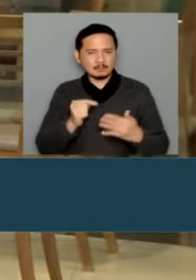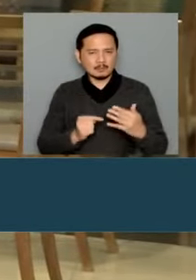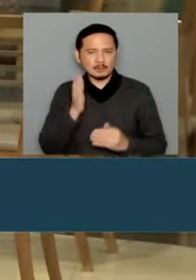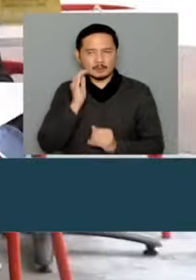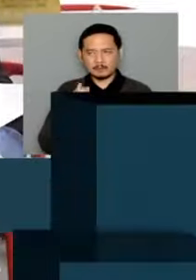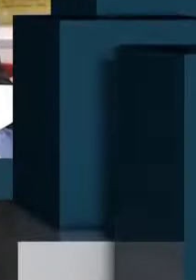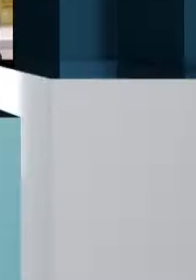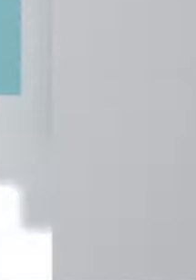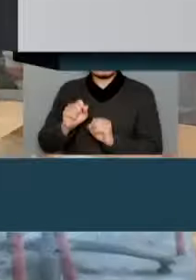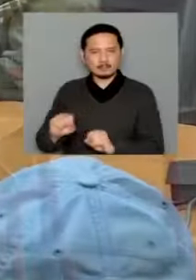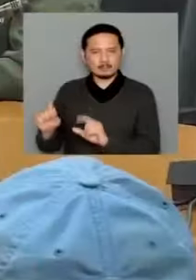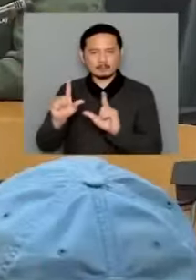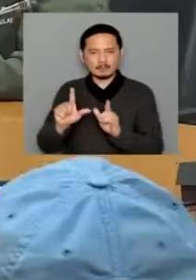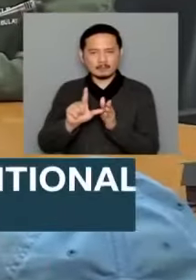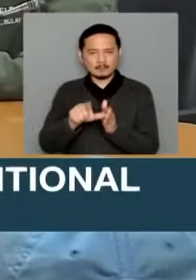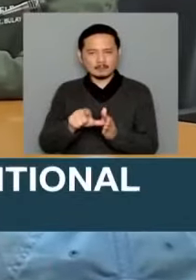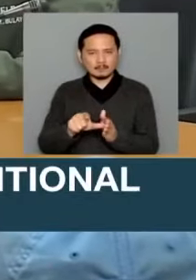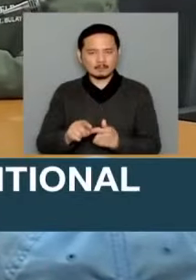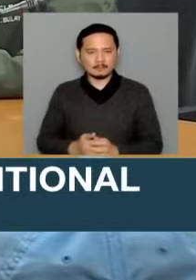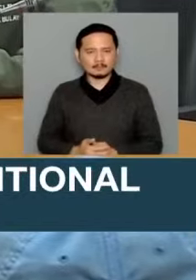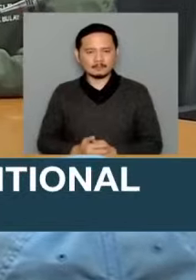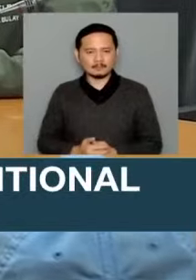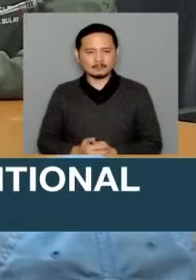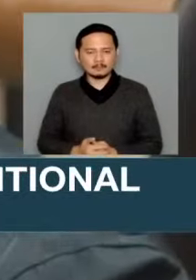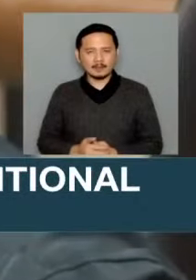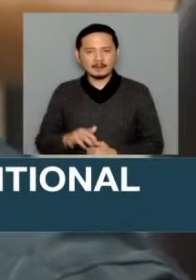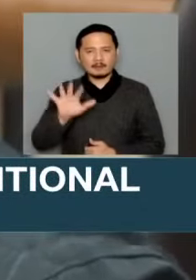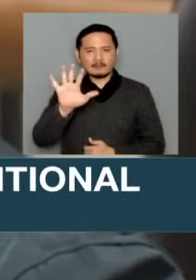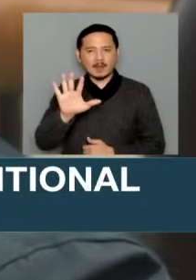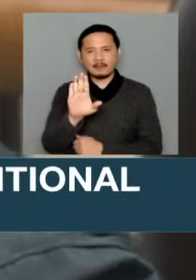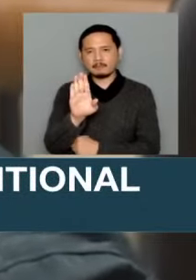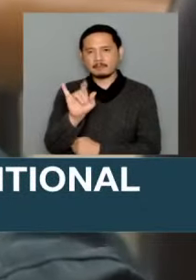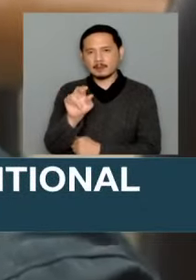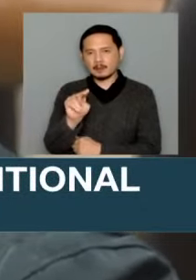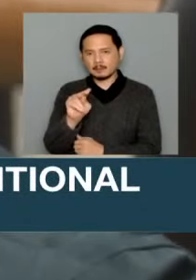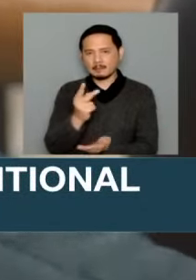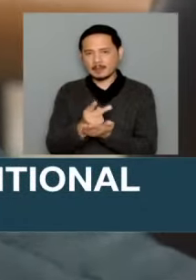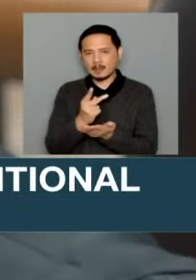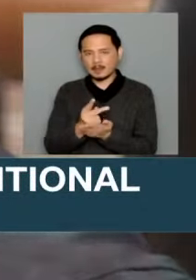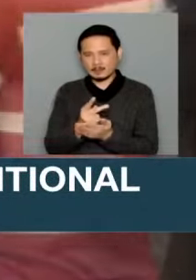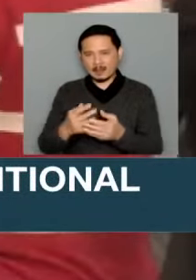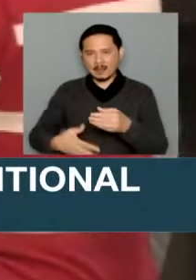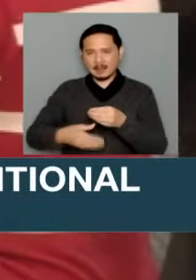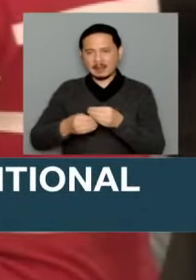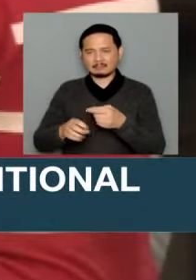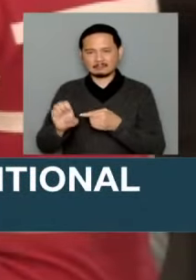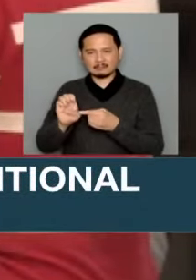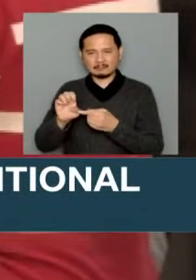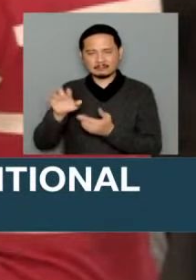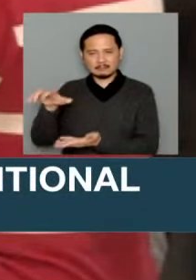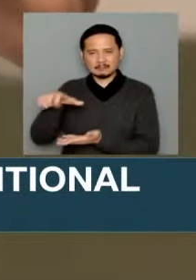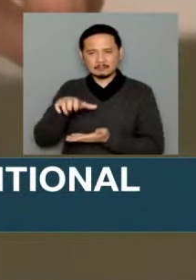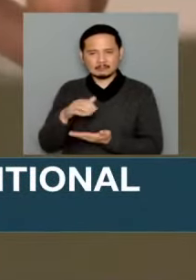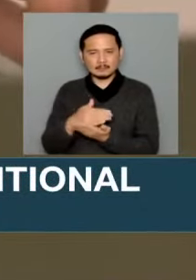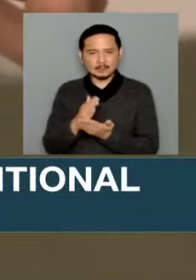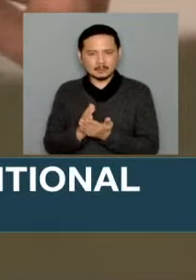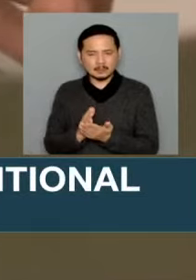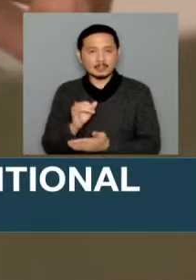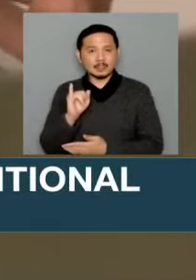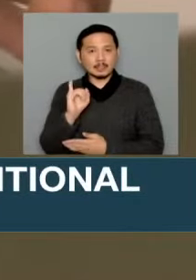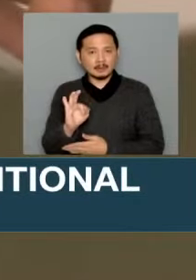program. And 5 billion pesos, that's the additional funding being sought by the Philippine poll body if the